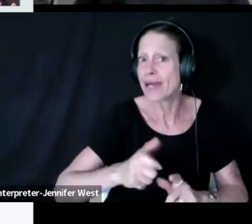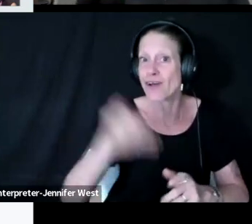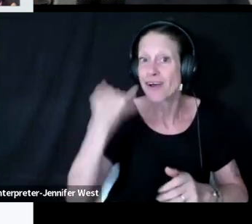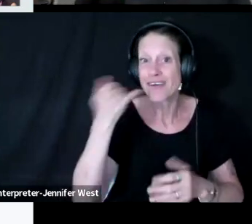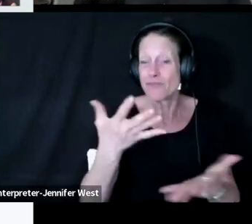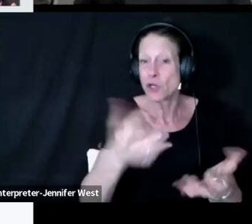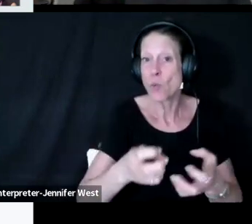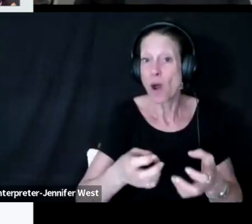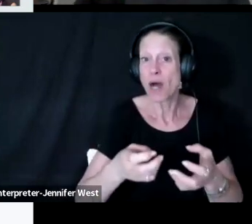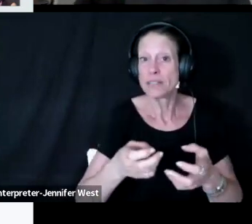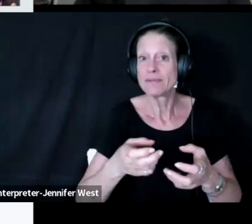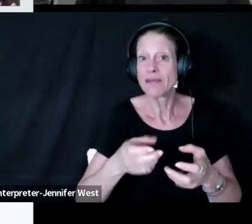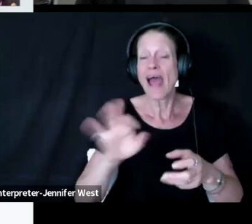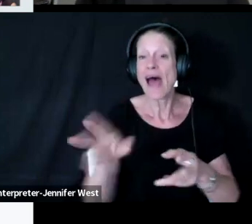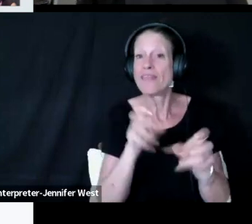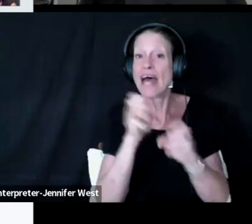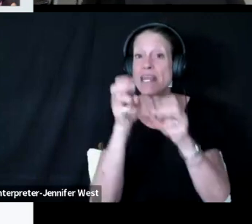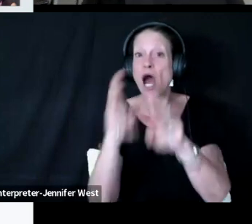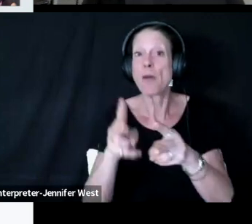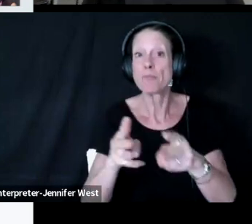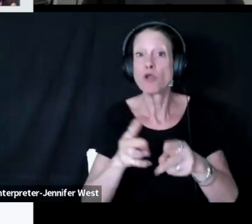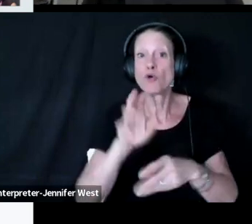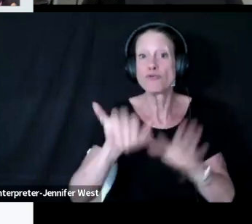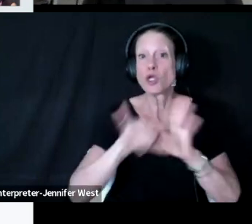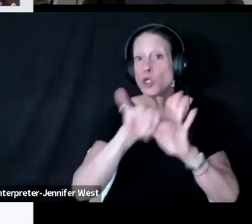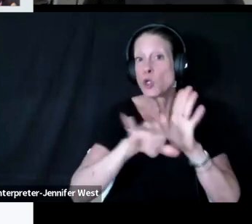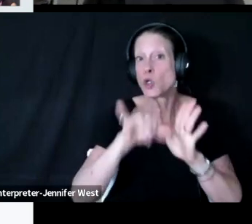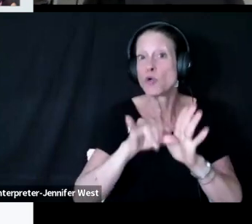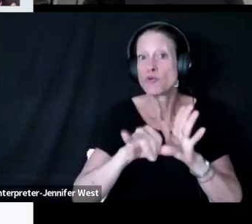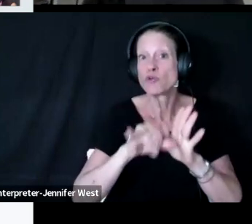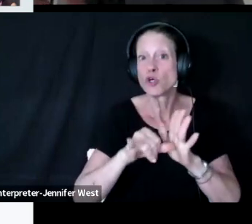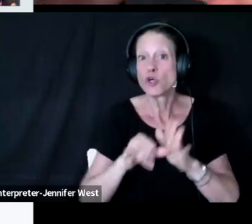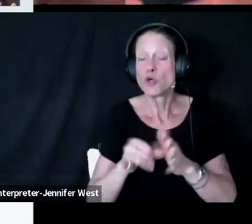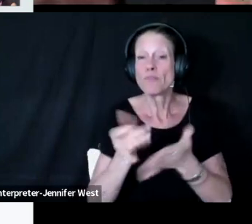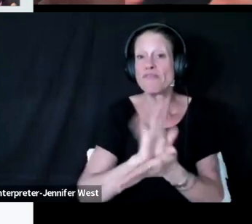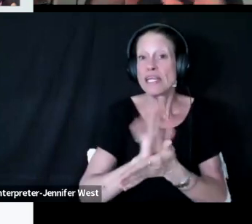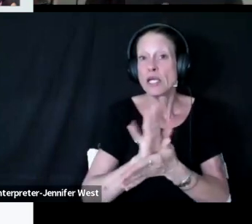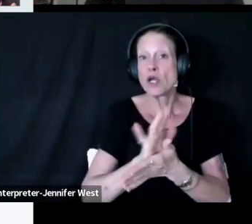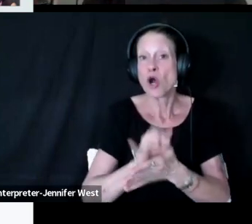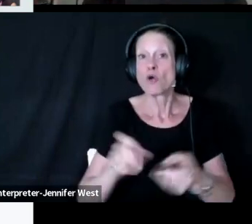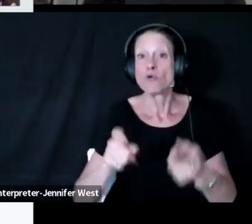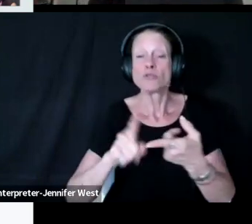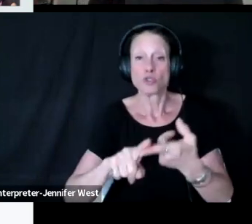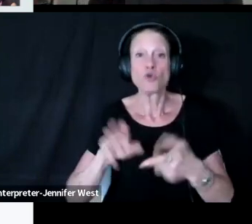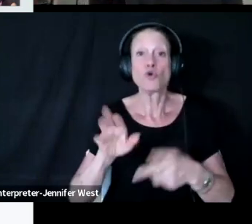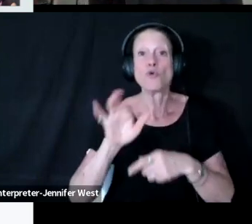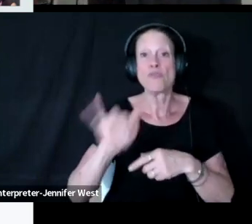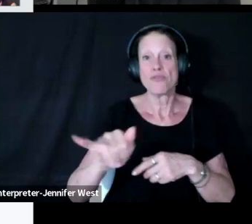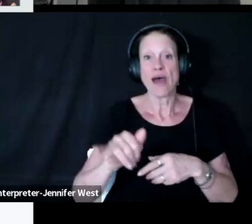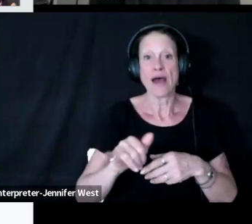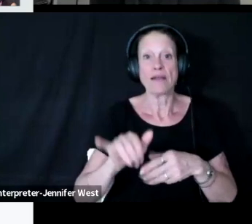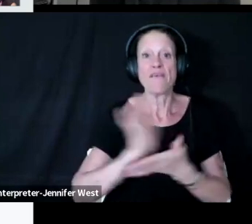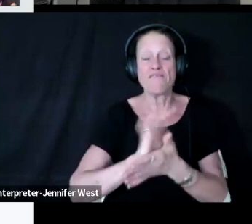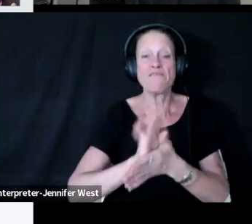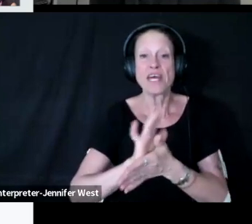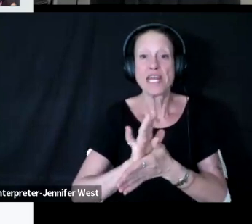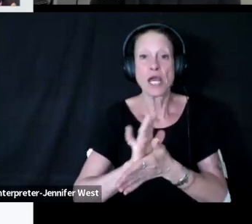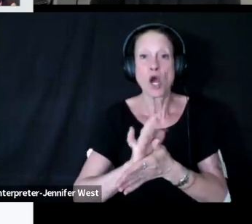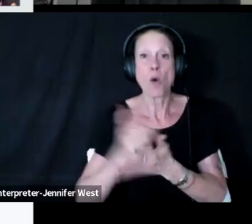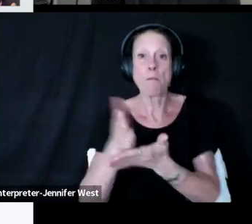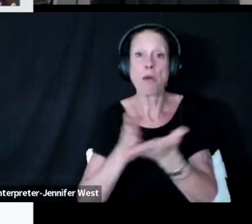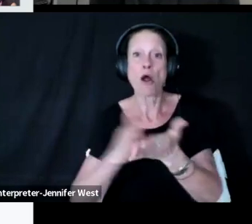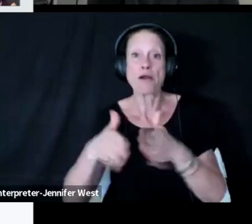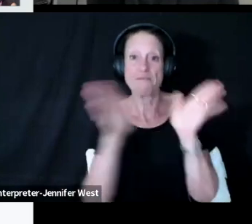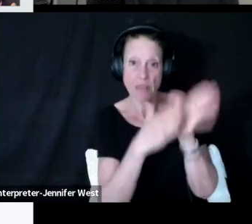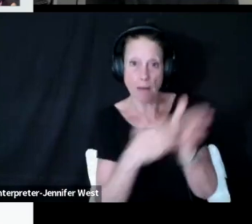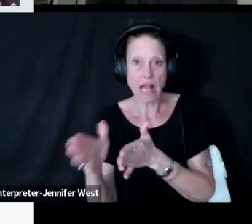is outside the system, it doesn't add a lot of memory. So everything that you put in here really does not take too much memory. We